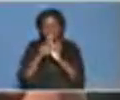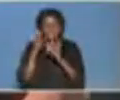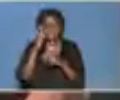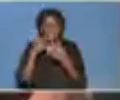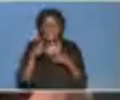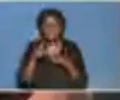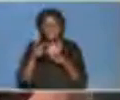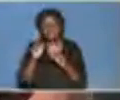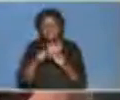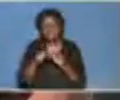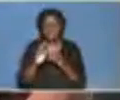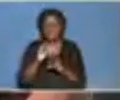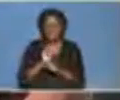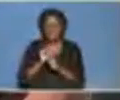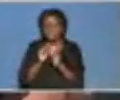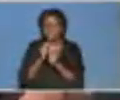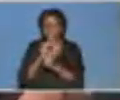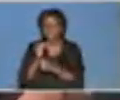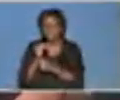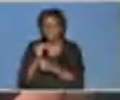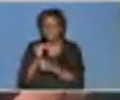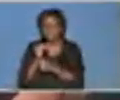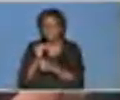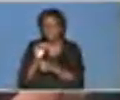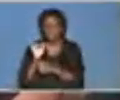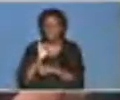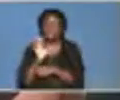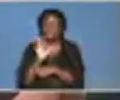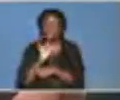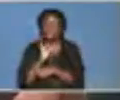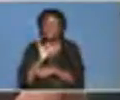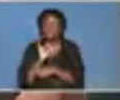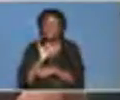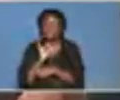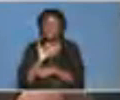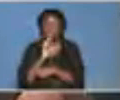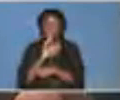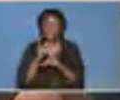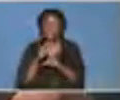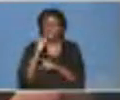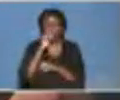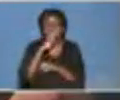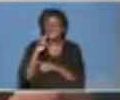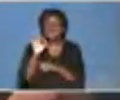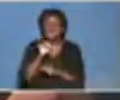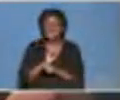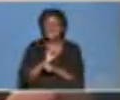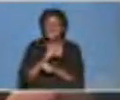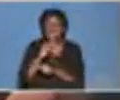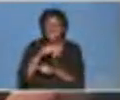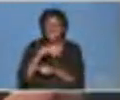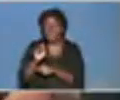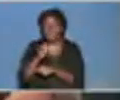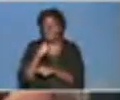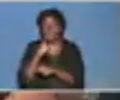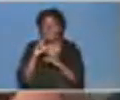But so we're working along with them. I also spoke to the Minister of Works and the PS at the Ministry of Works, who is assessing